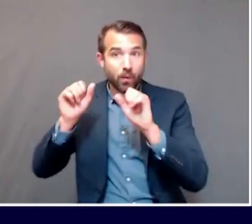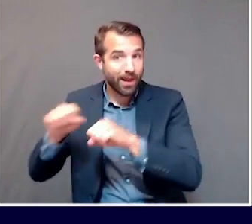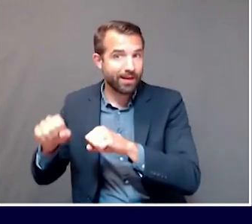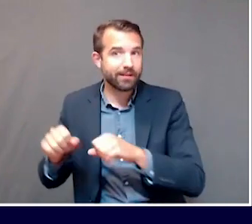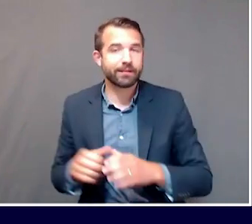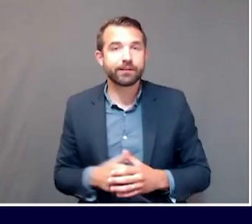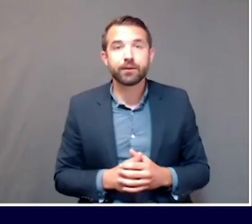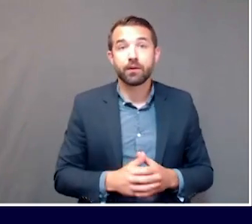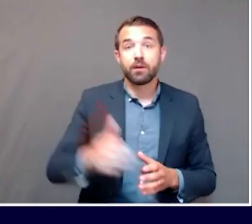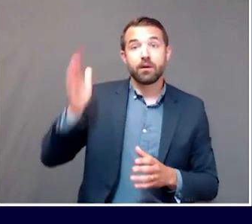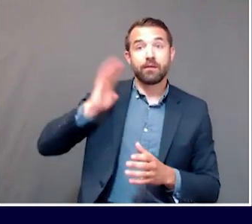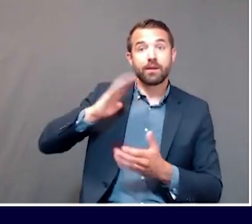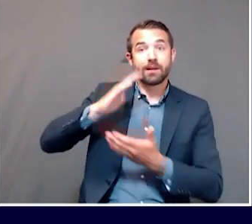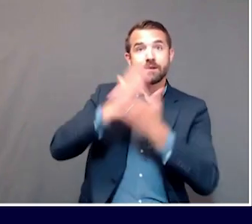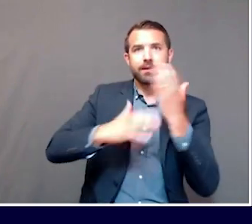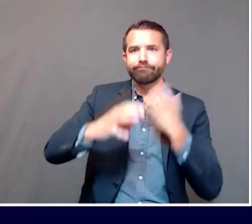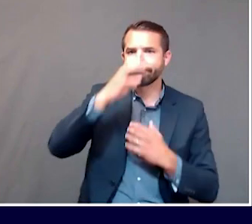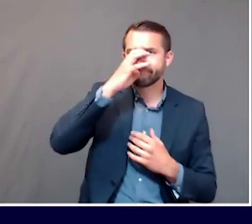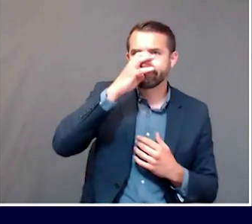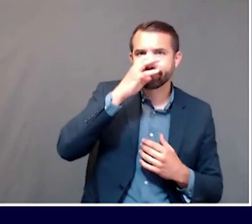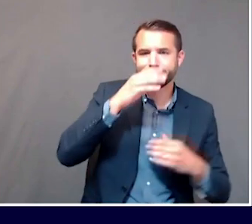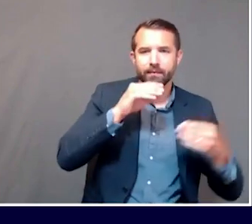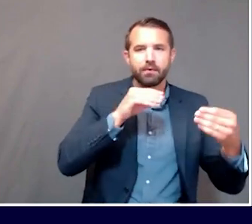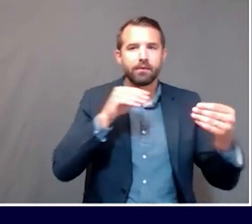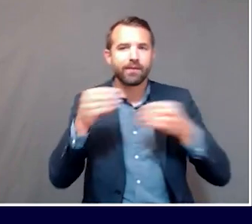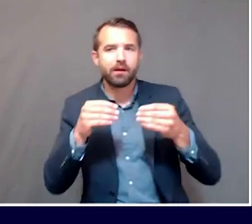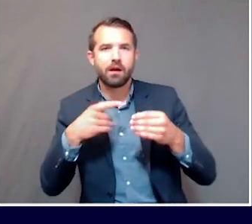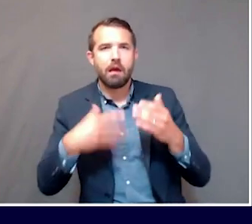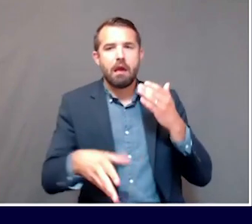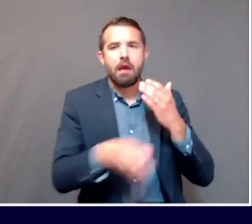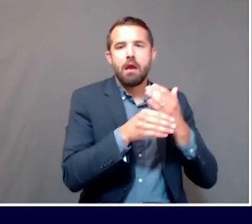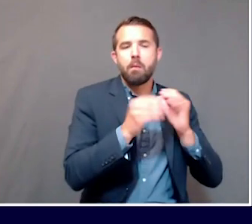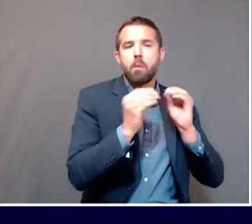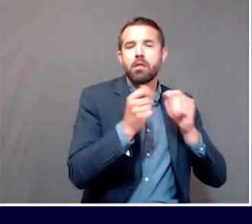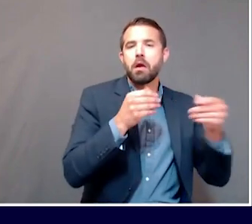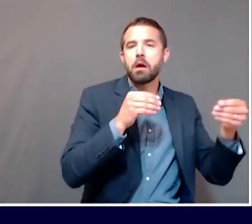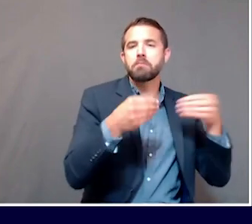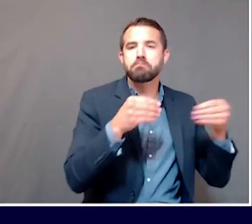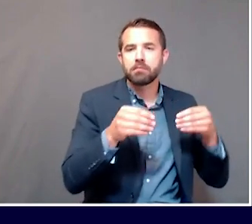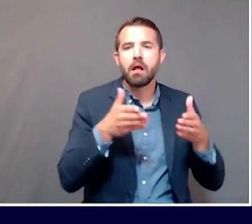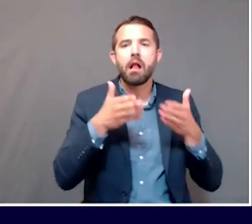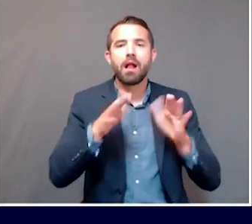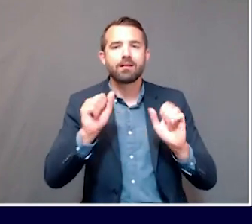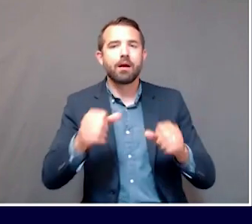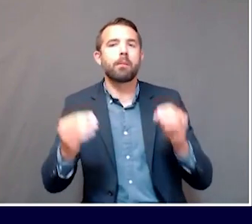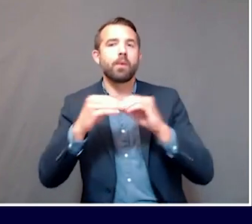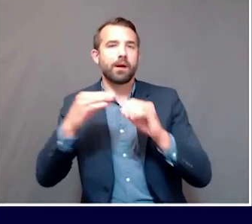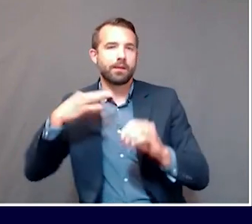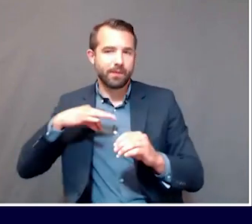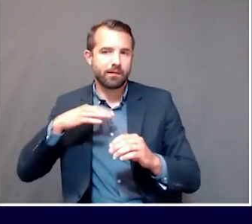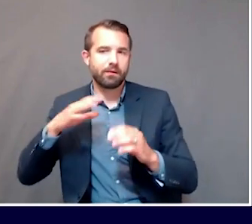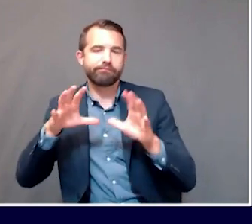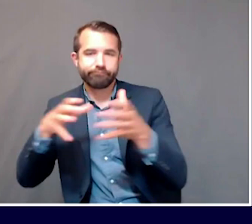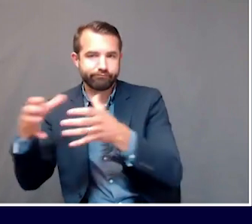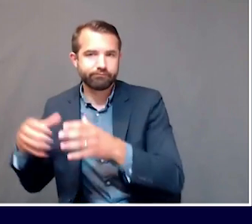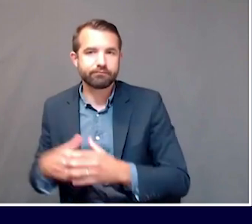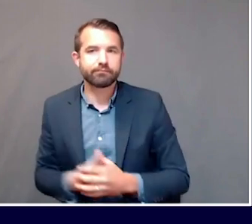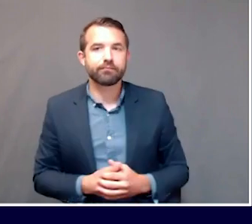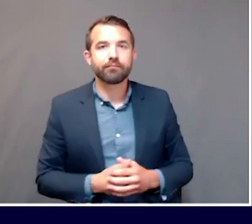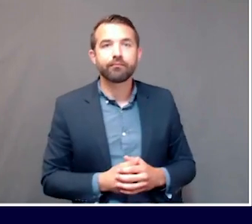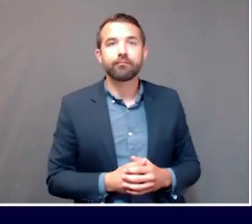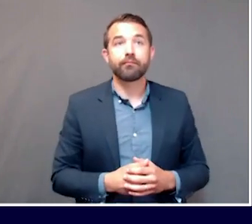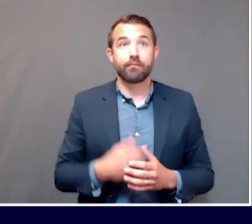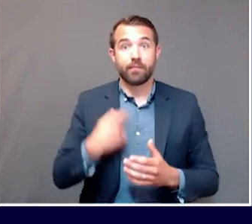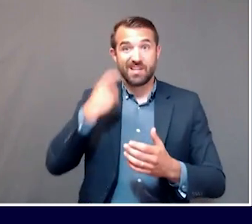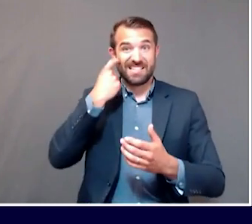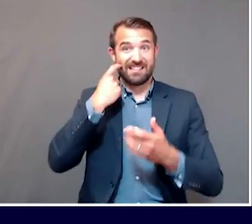that some of our organizations in Maine sought to be able to participate. We just recently changed it, so it's a little early to tell who may come